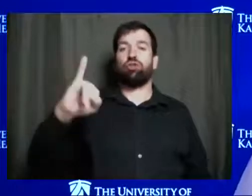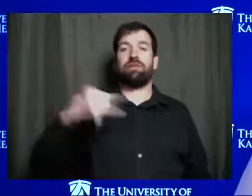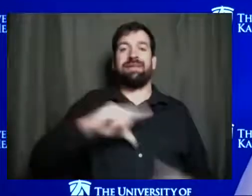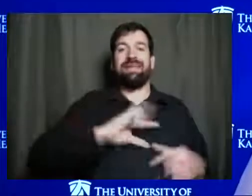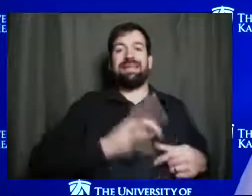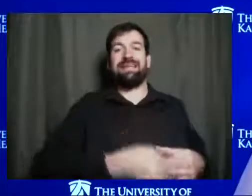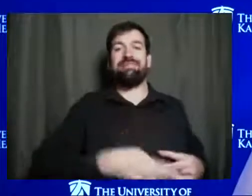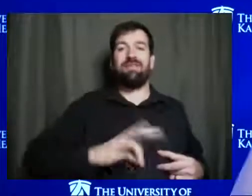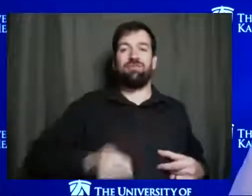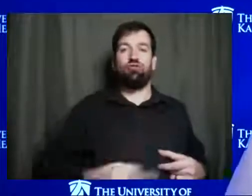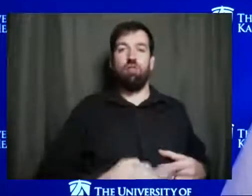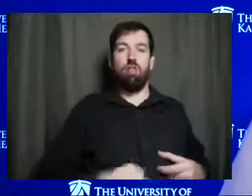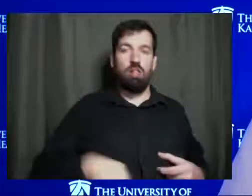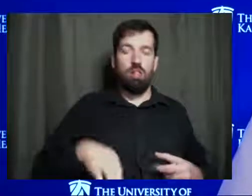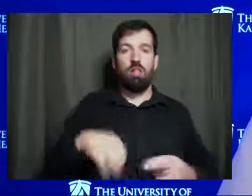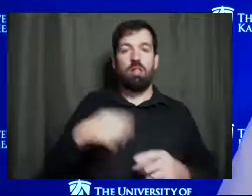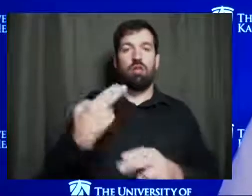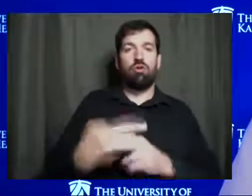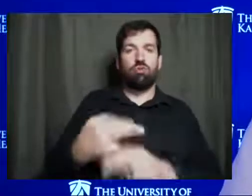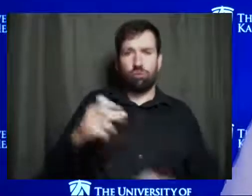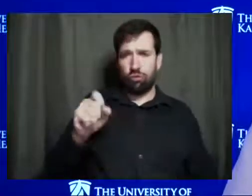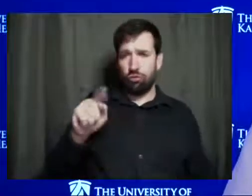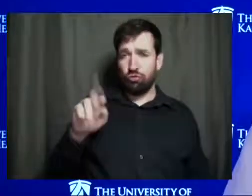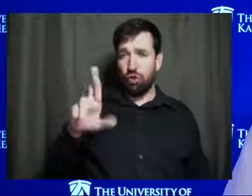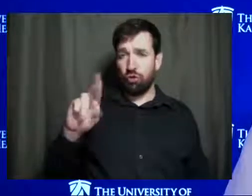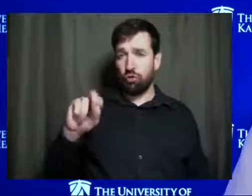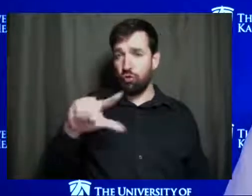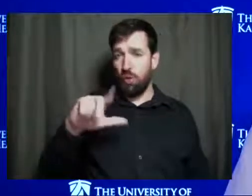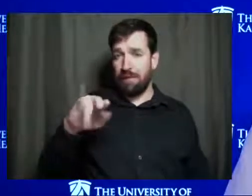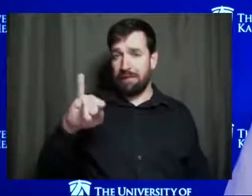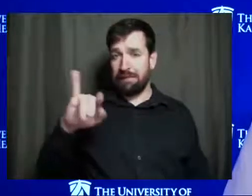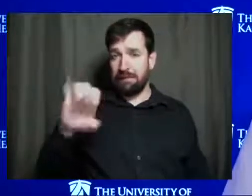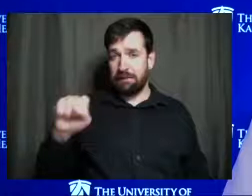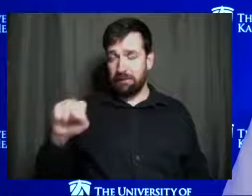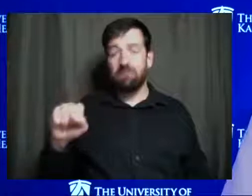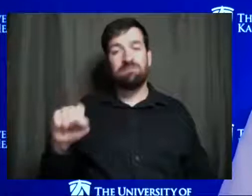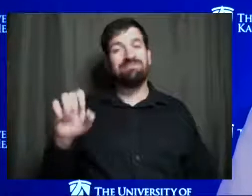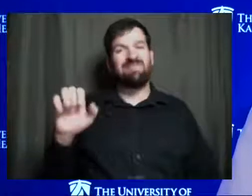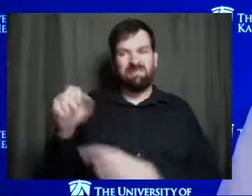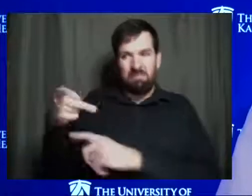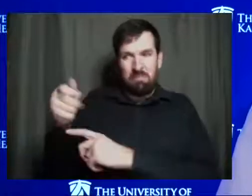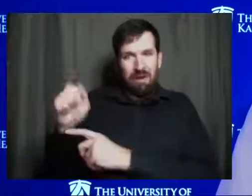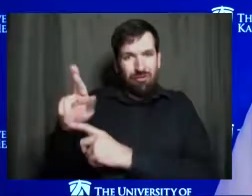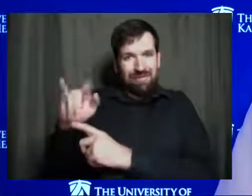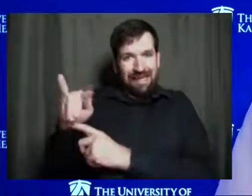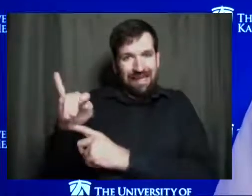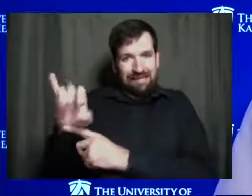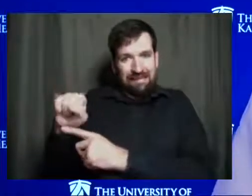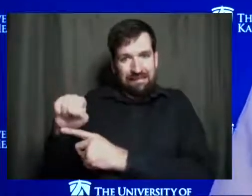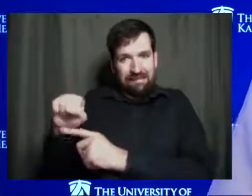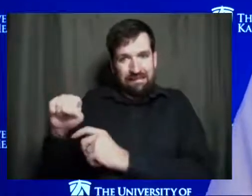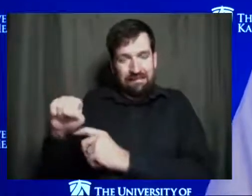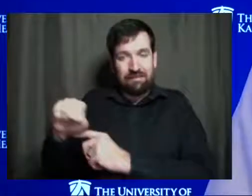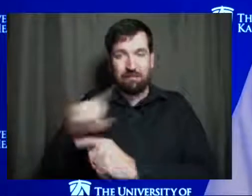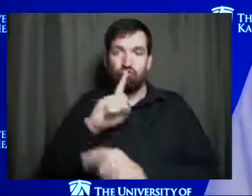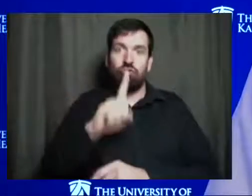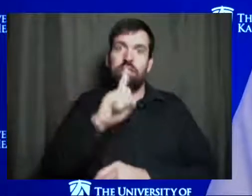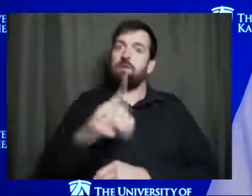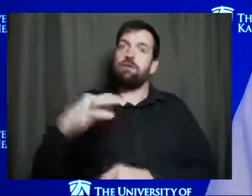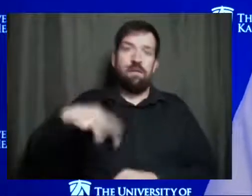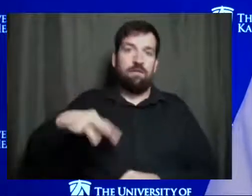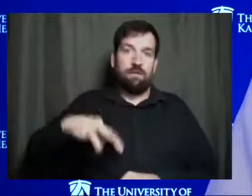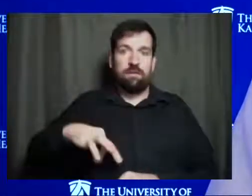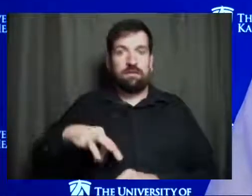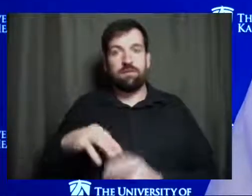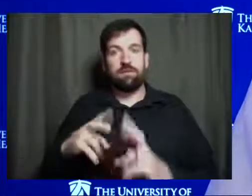called strongyloides. So there are parasitic infections. There are real uses for it, and it is